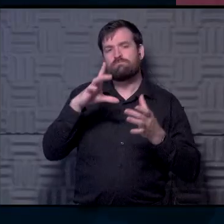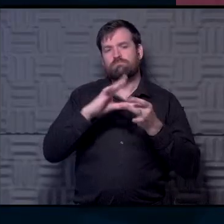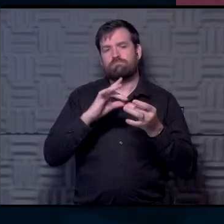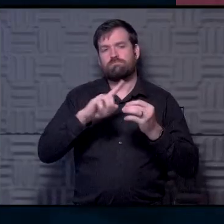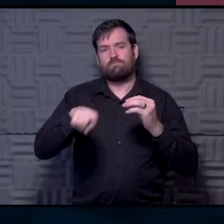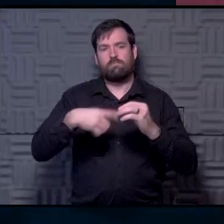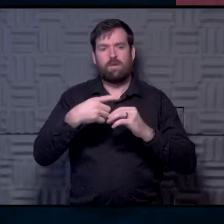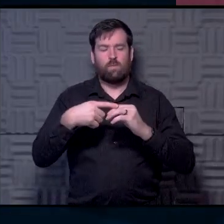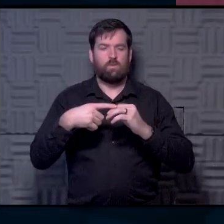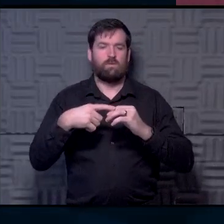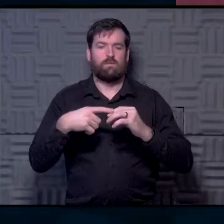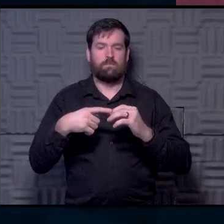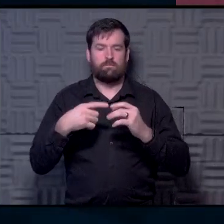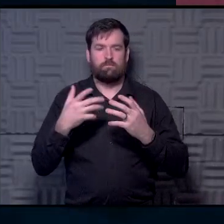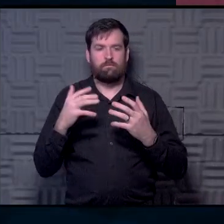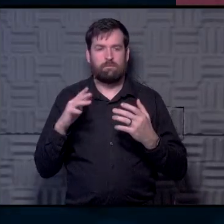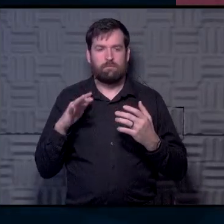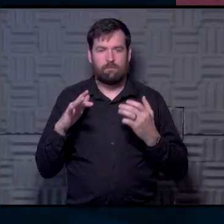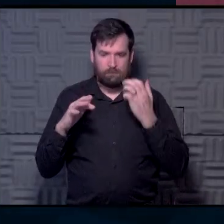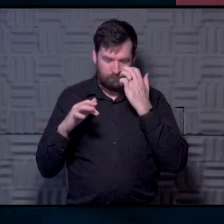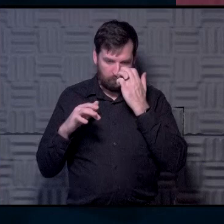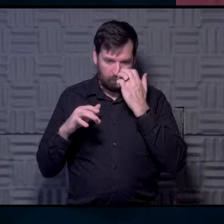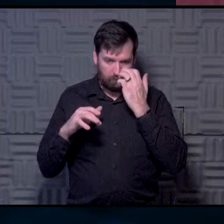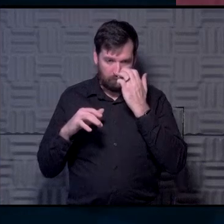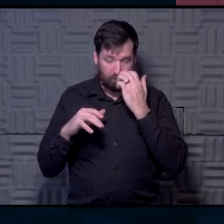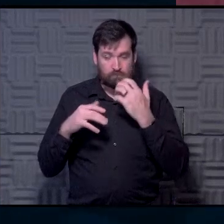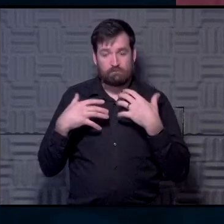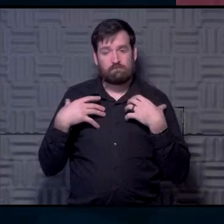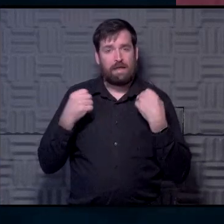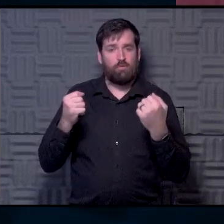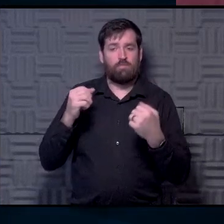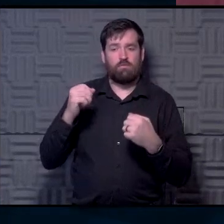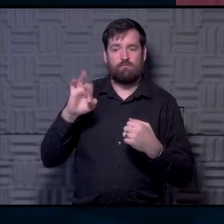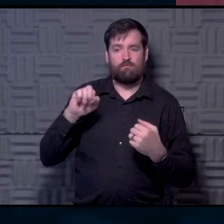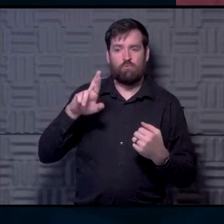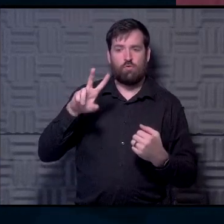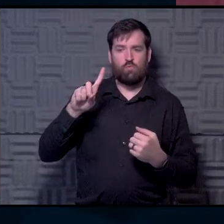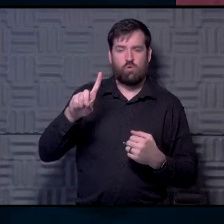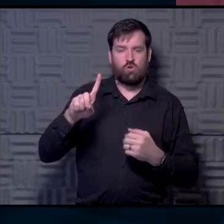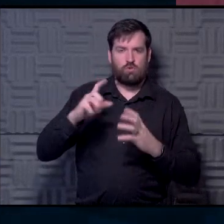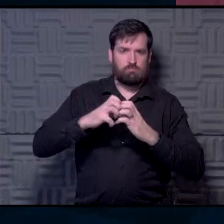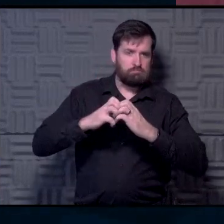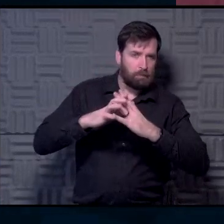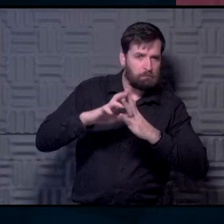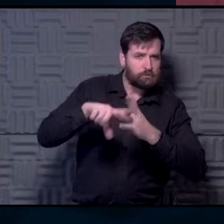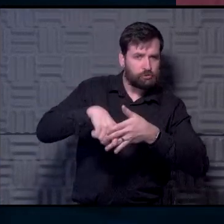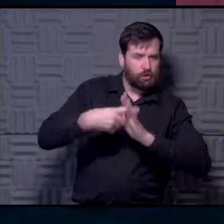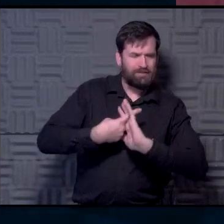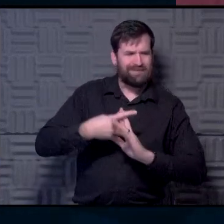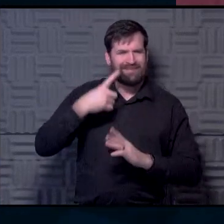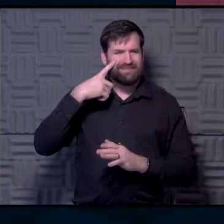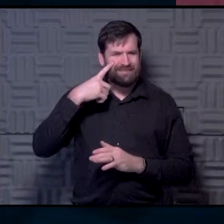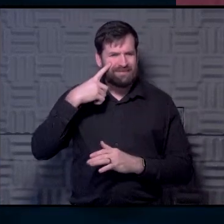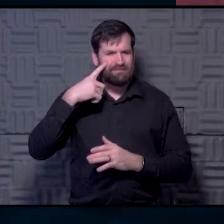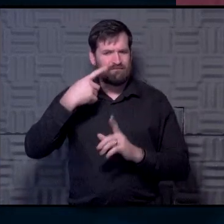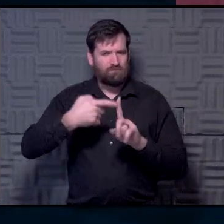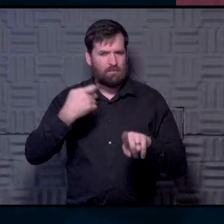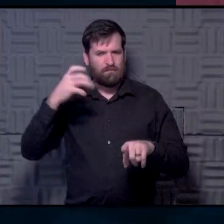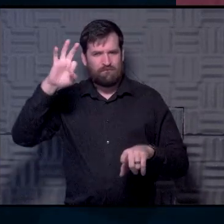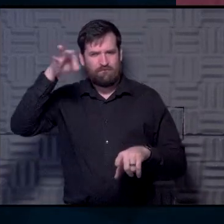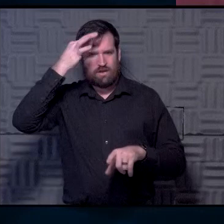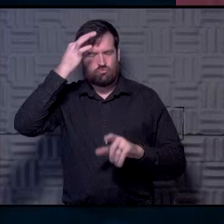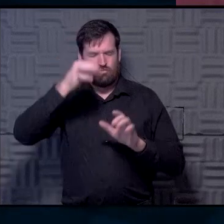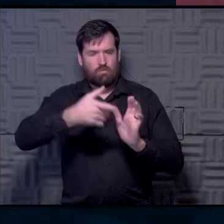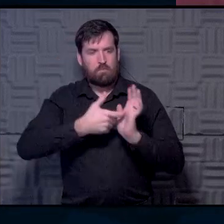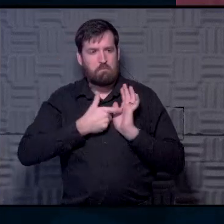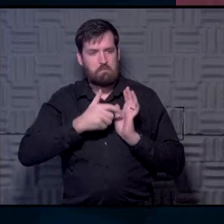and answer the question about how Health Forward originated financially. She thinks it was from a federal mandate. Could you